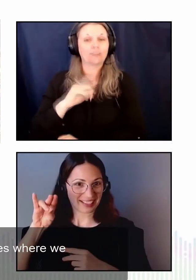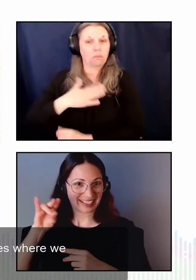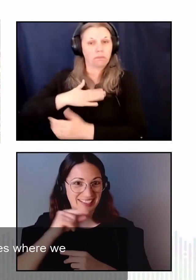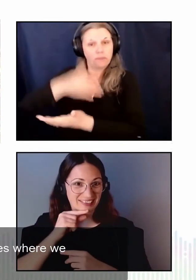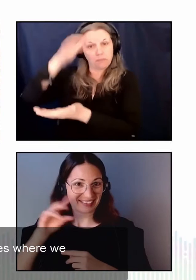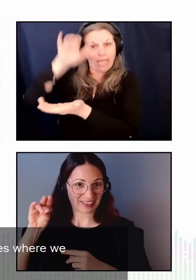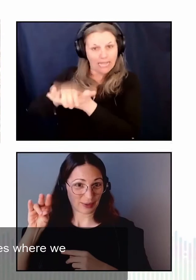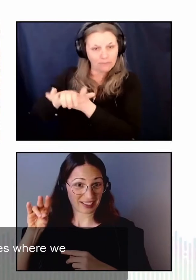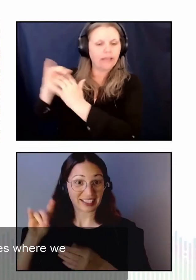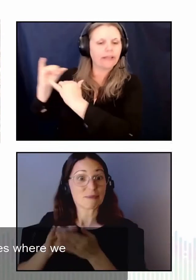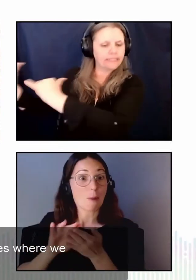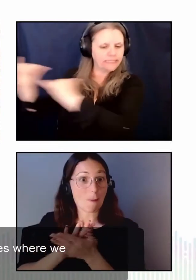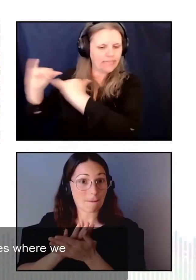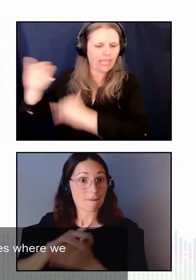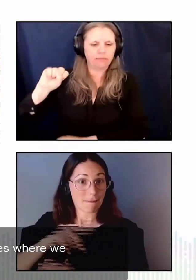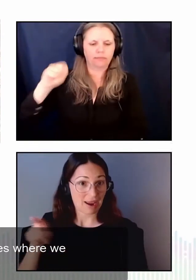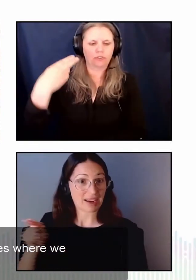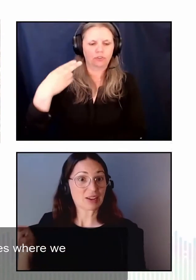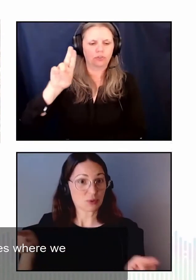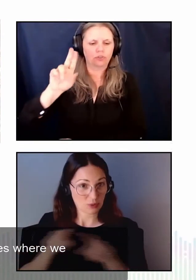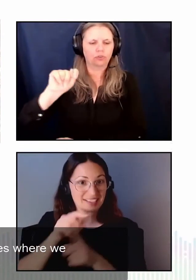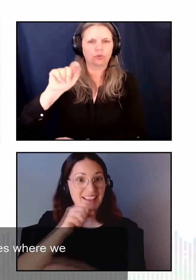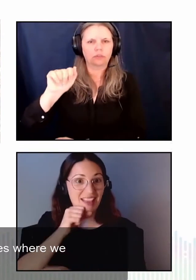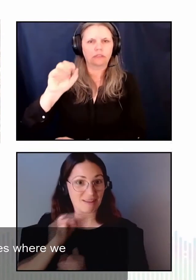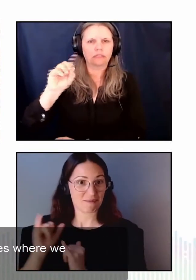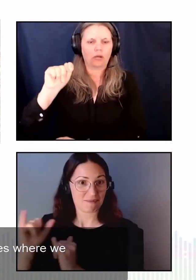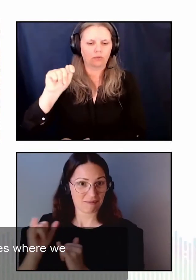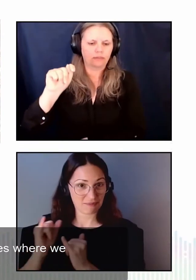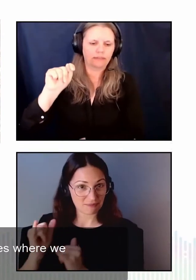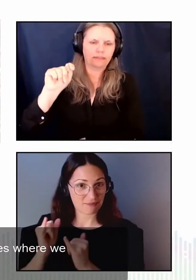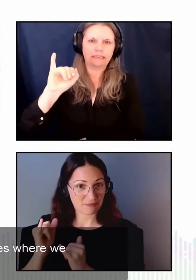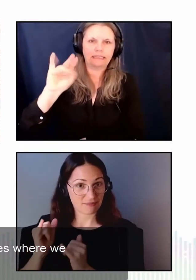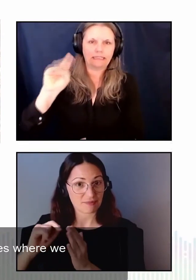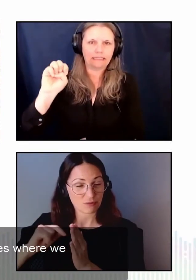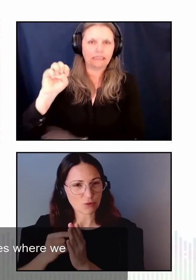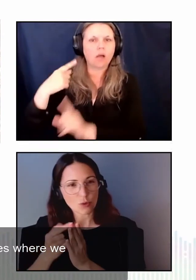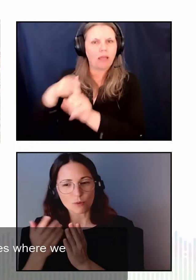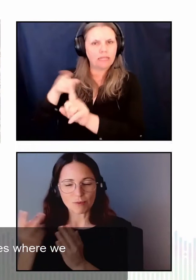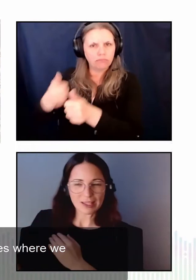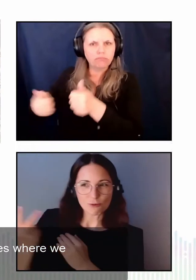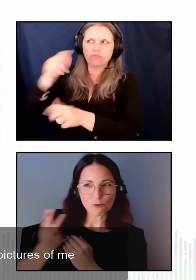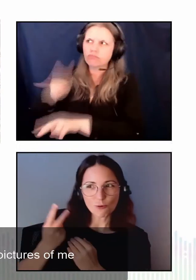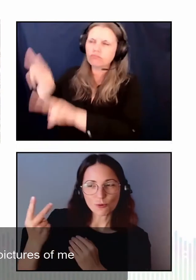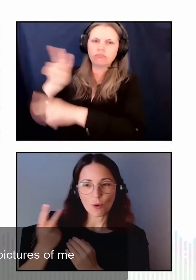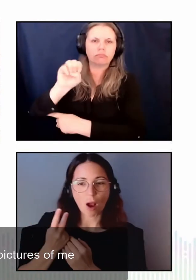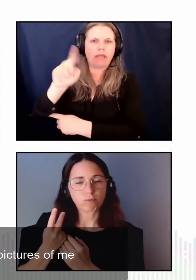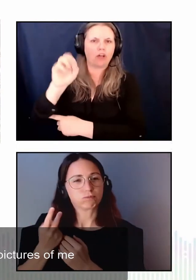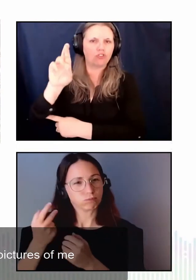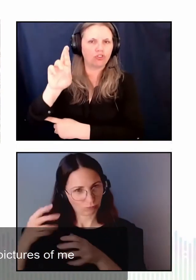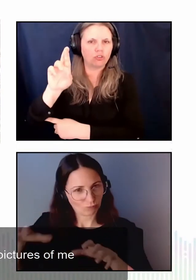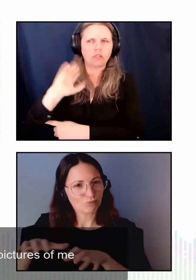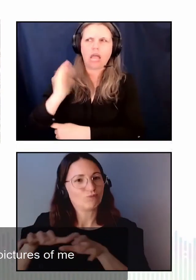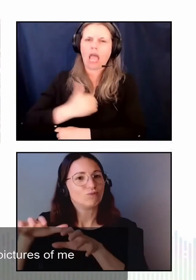a shootout and an elder. We've come to a place in our lives where we both love to work on the land. It's where we are